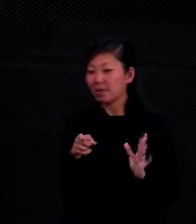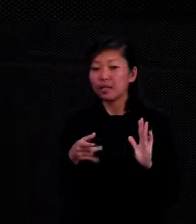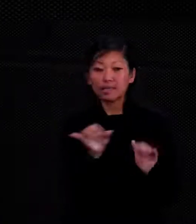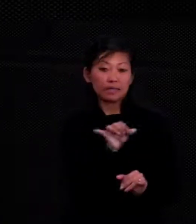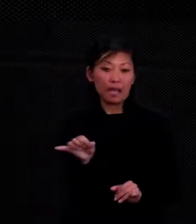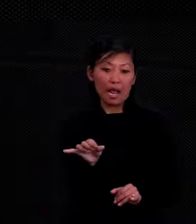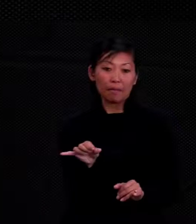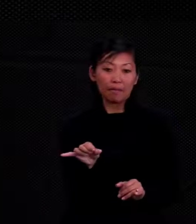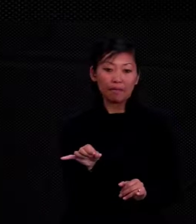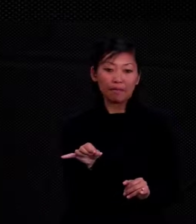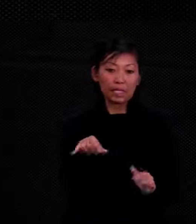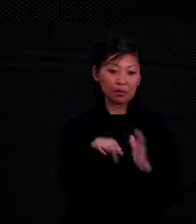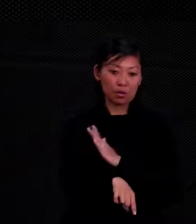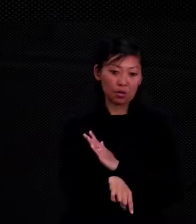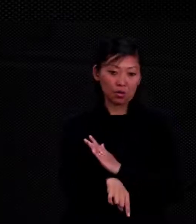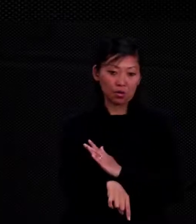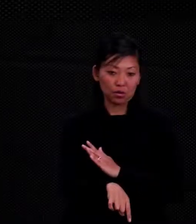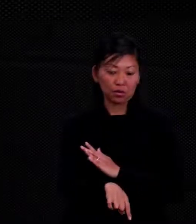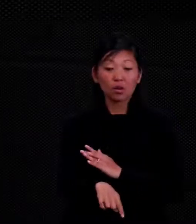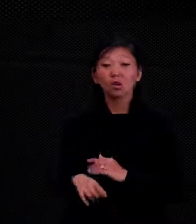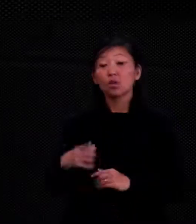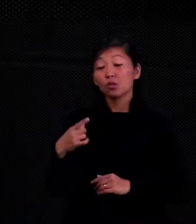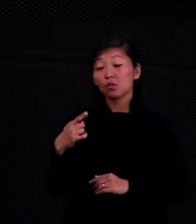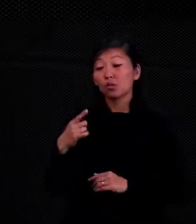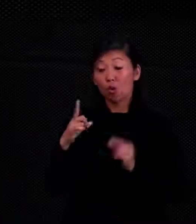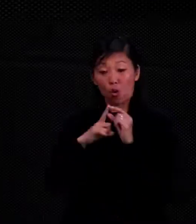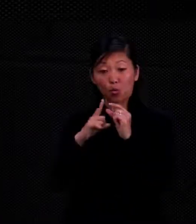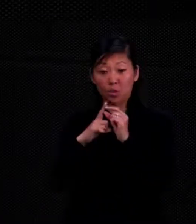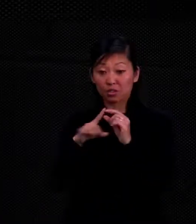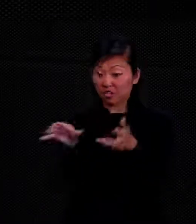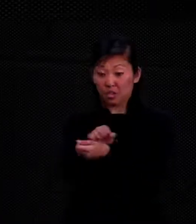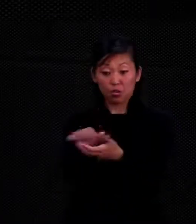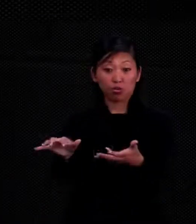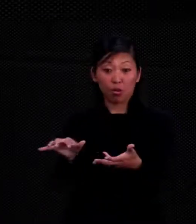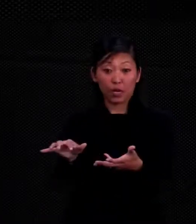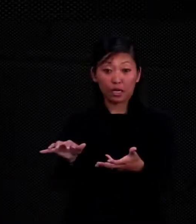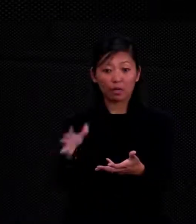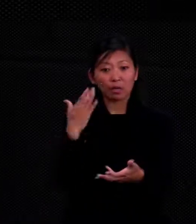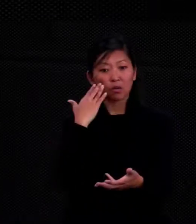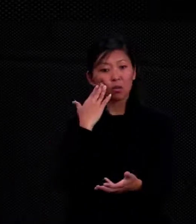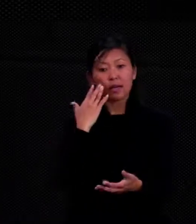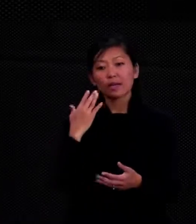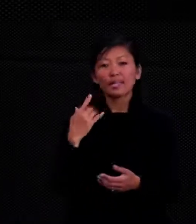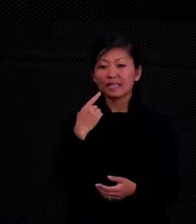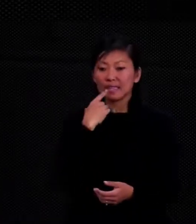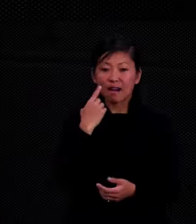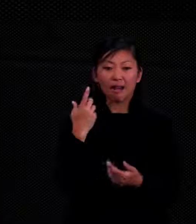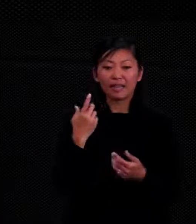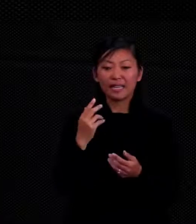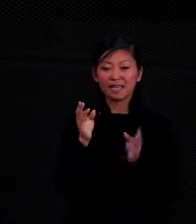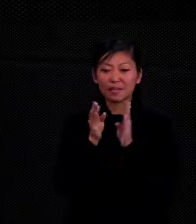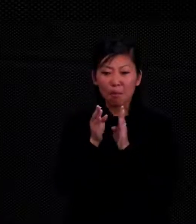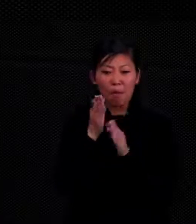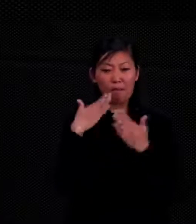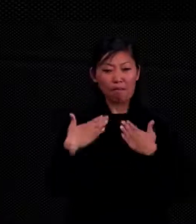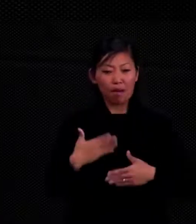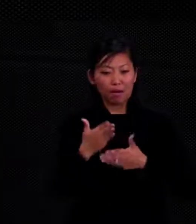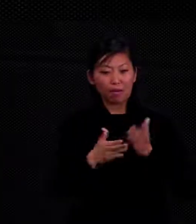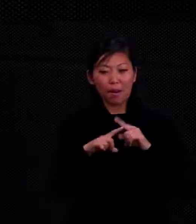words, that the tongue, even though it's so tiny, can be like the smallest spark that ignites an entire forest